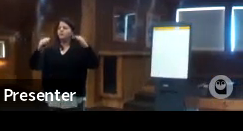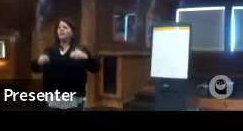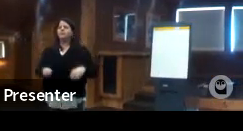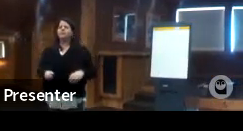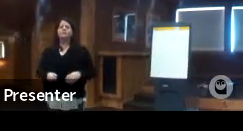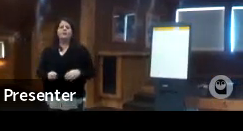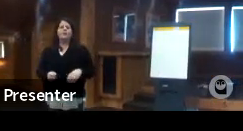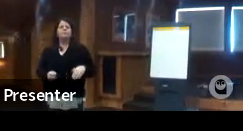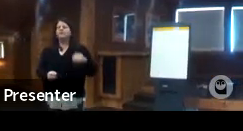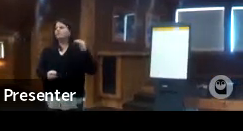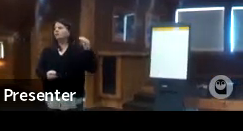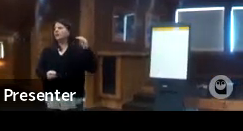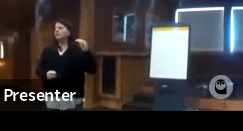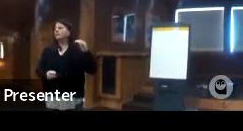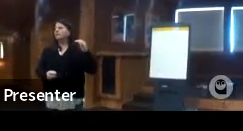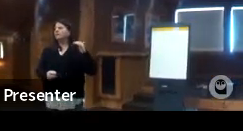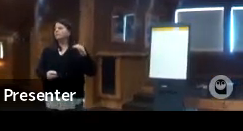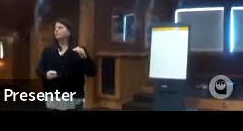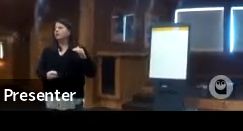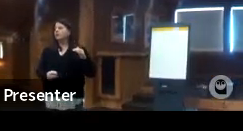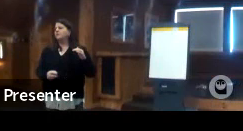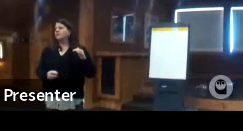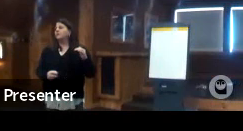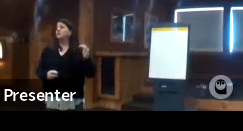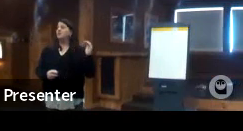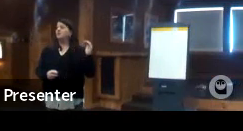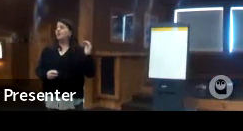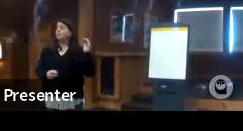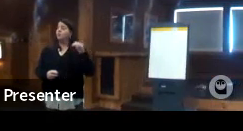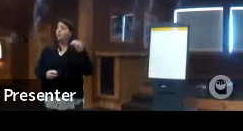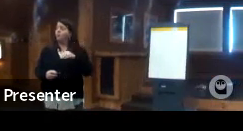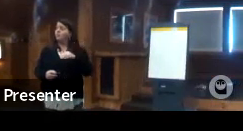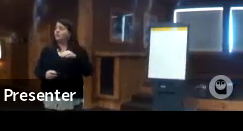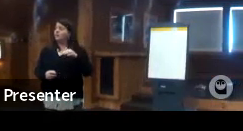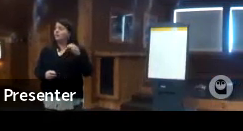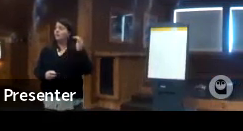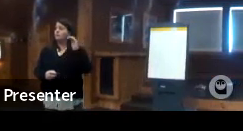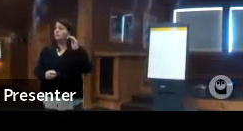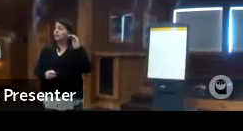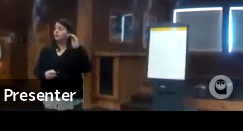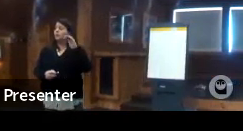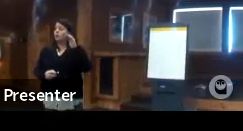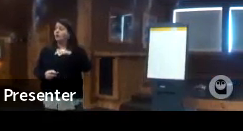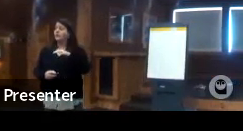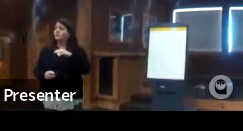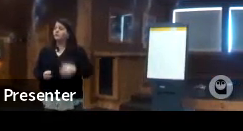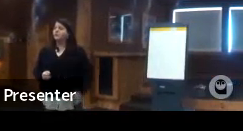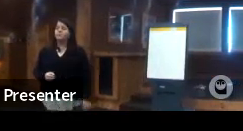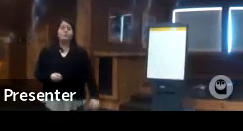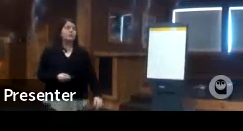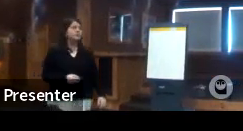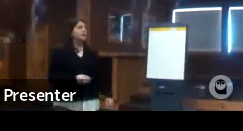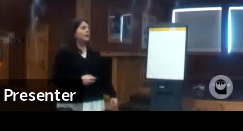dueling of perspectives. Misdemeanor cases, most often they're just gonna try and poke holes into, you know, our